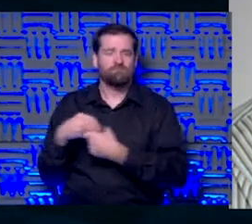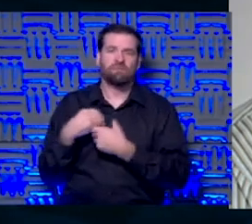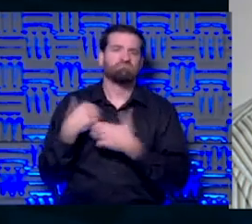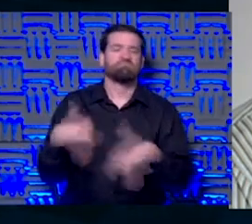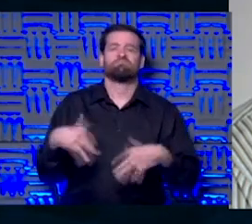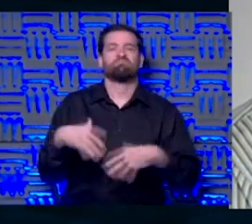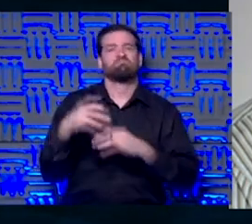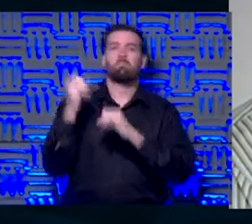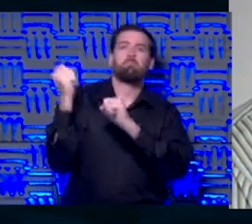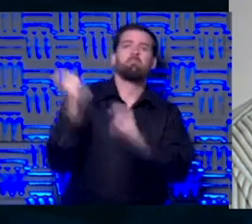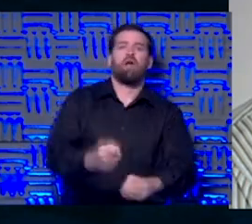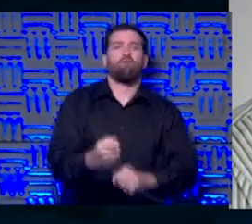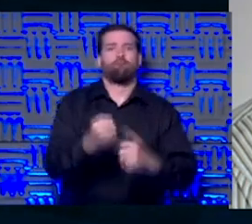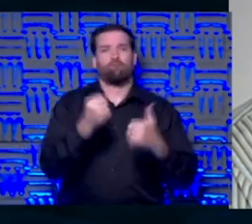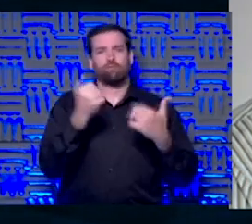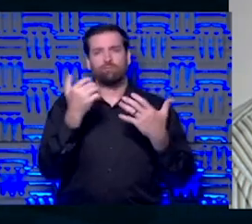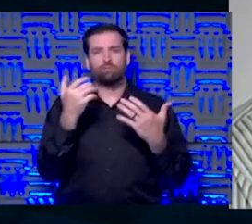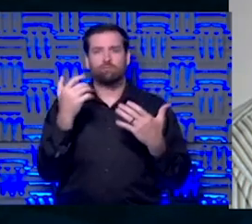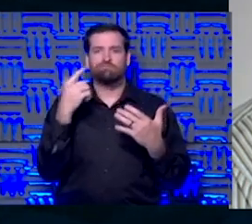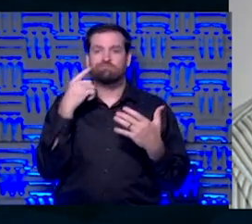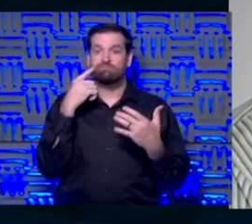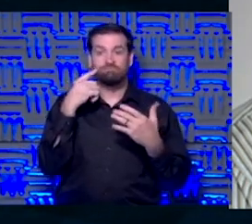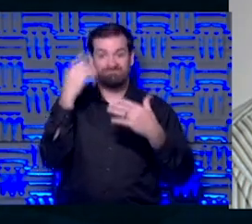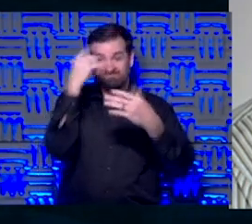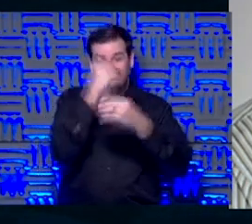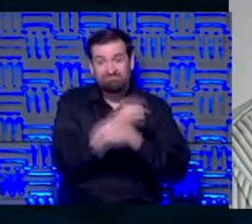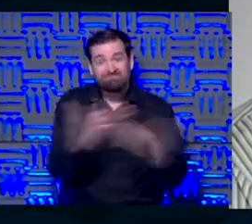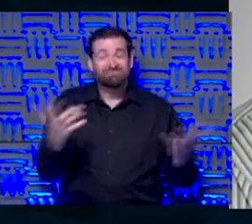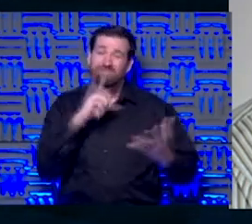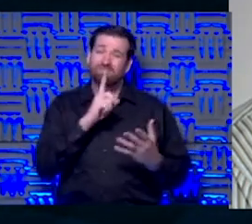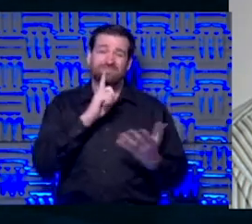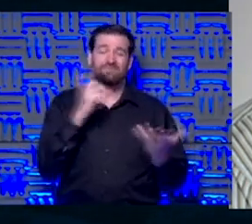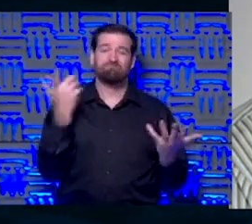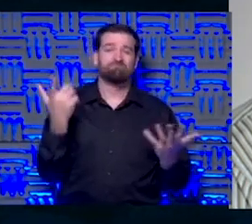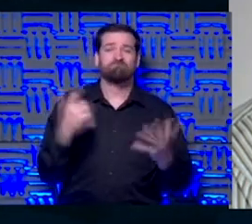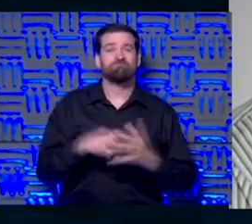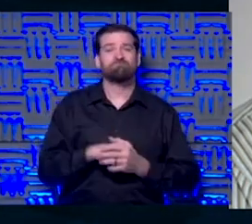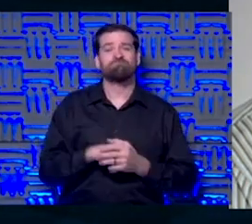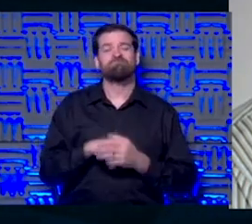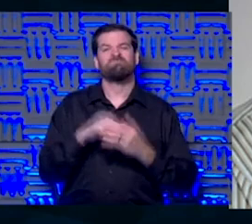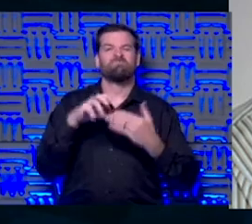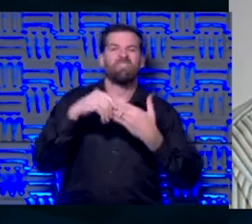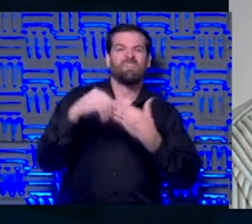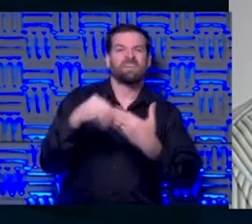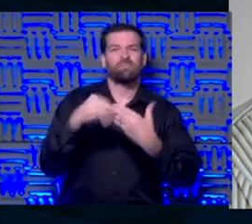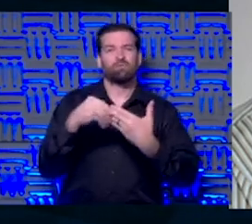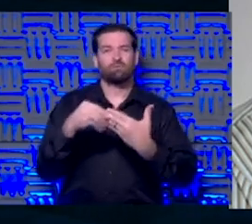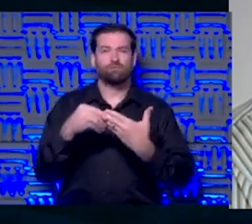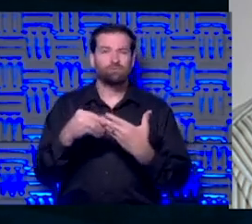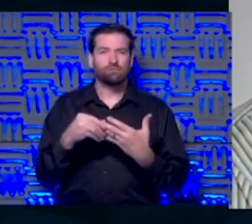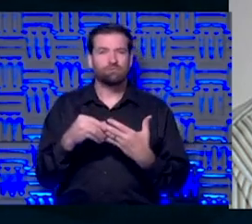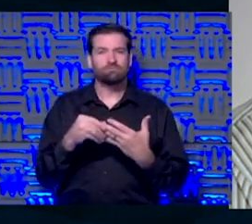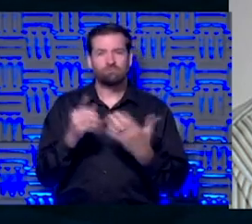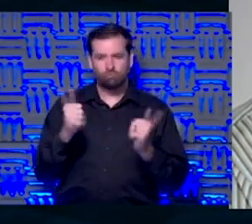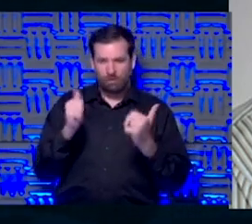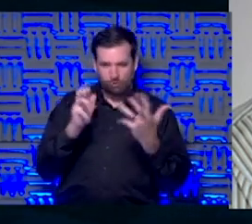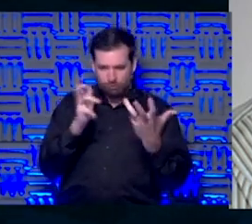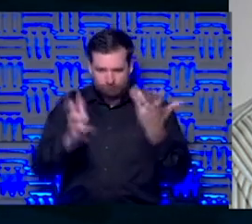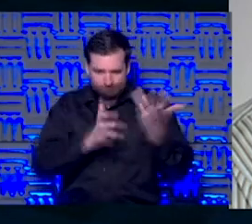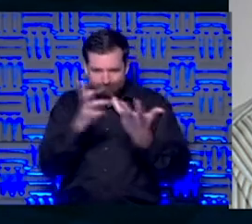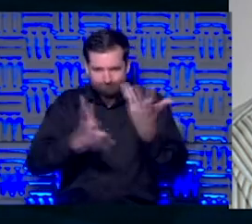powerful in helping us do what's required, really being flexible and being able to meet people where they